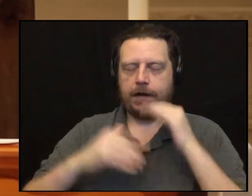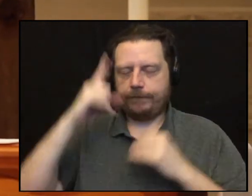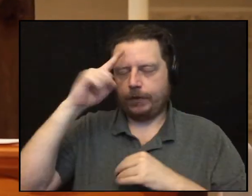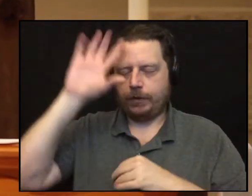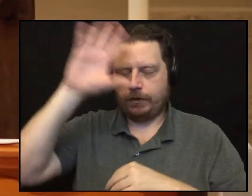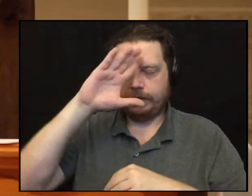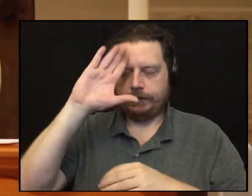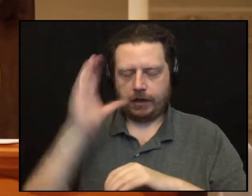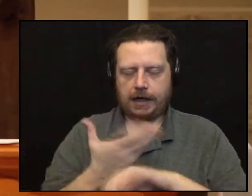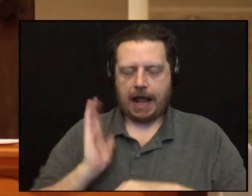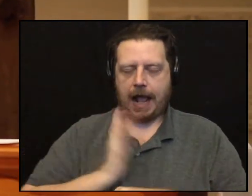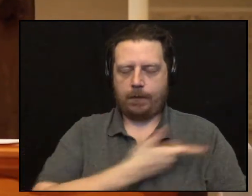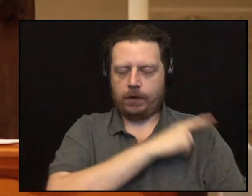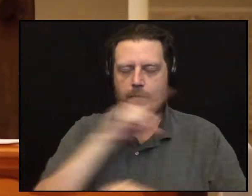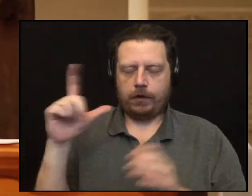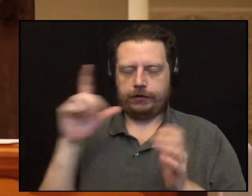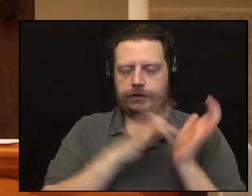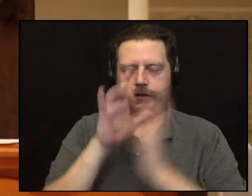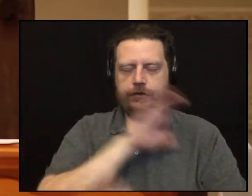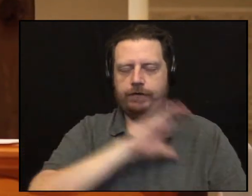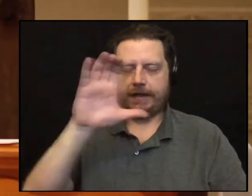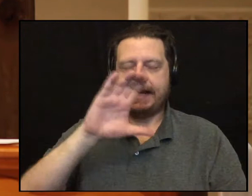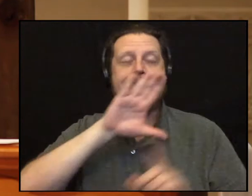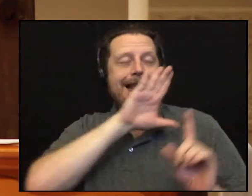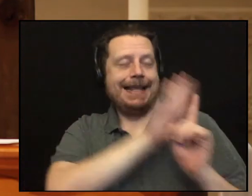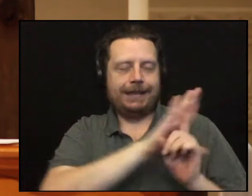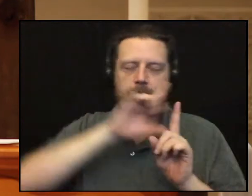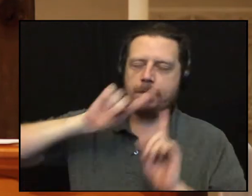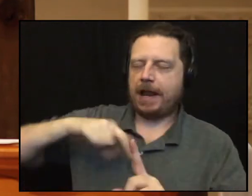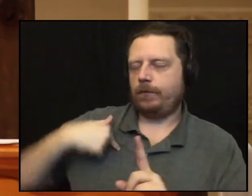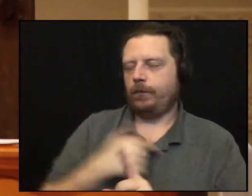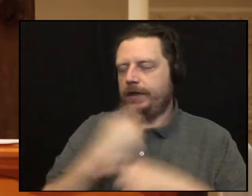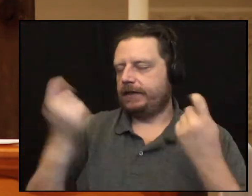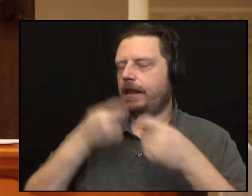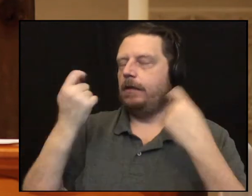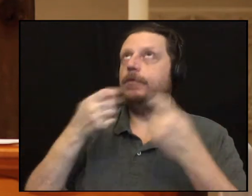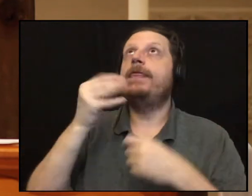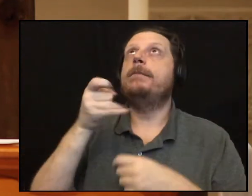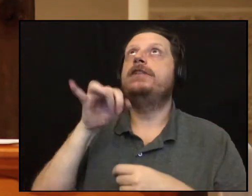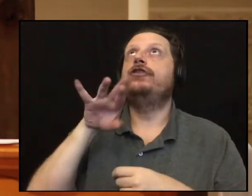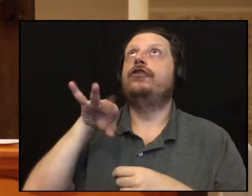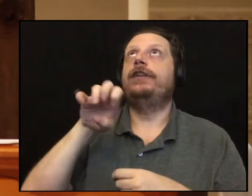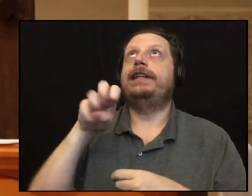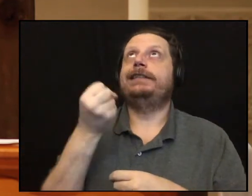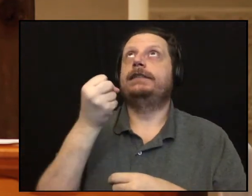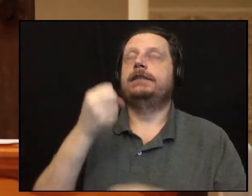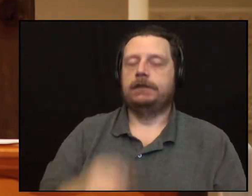Christ, at whose command we celebrate these mysteries.